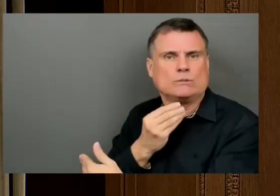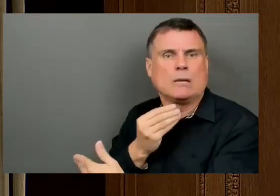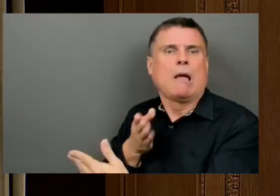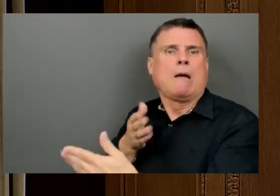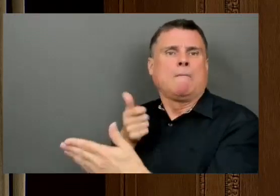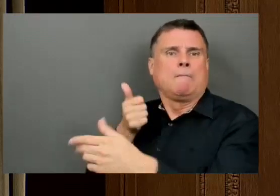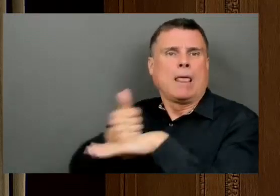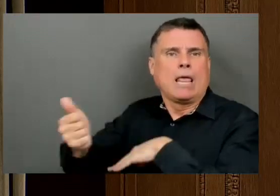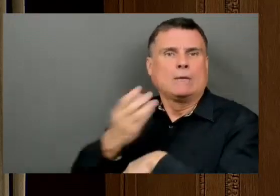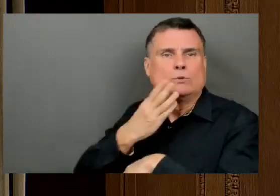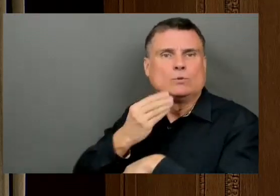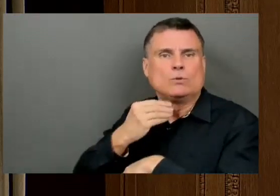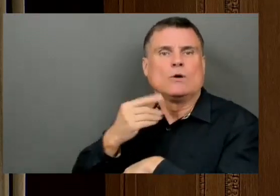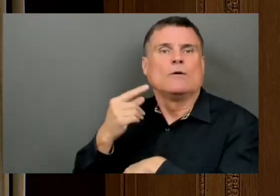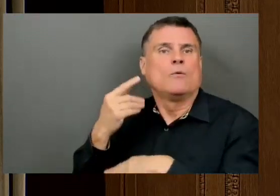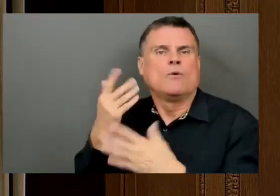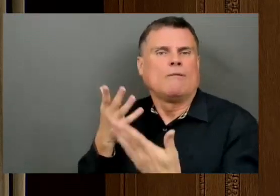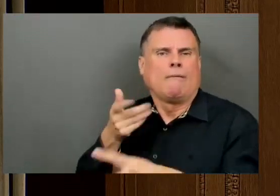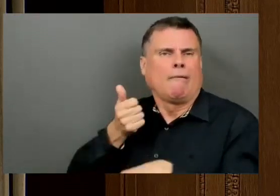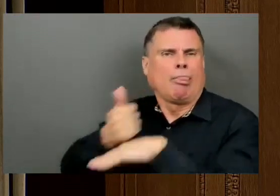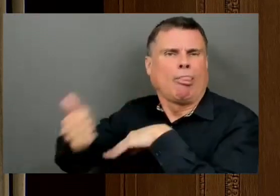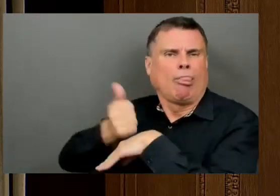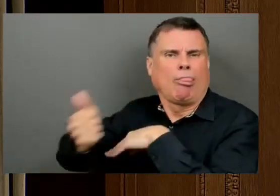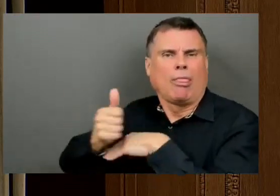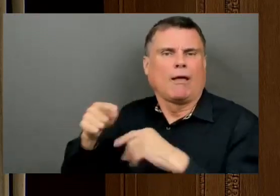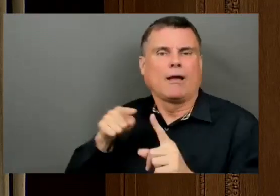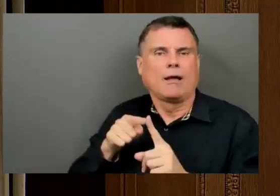It's a hand-picked ADM for anti-racism.